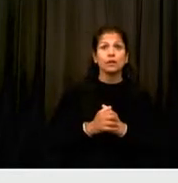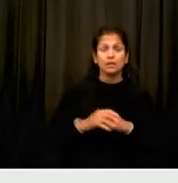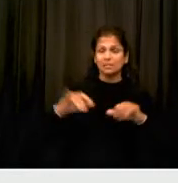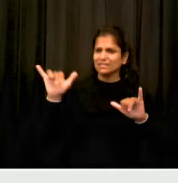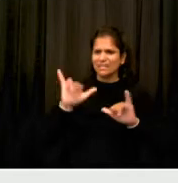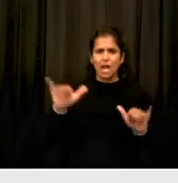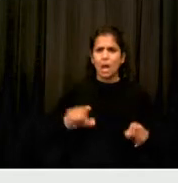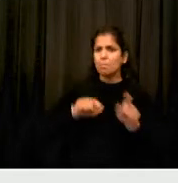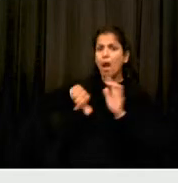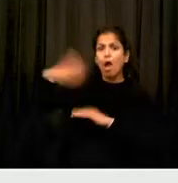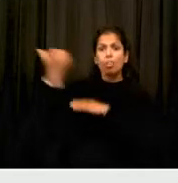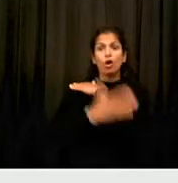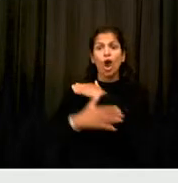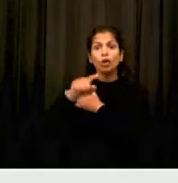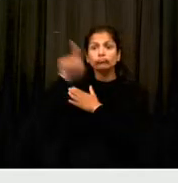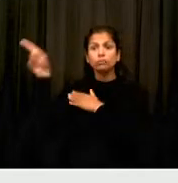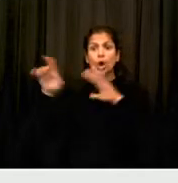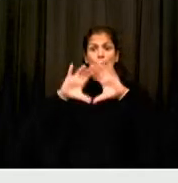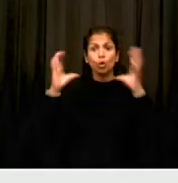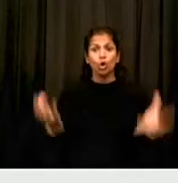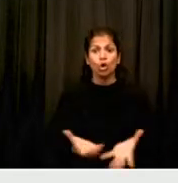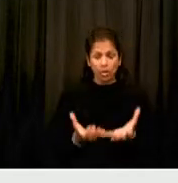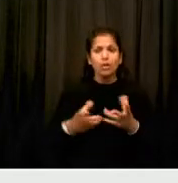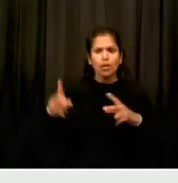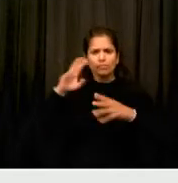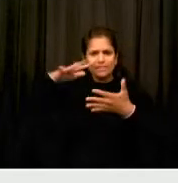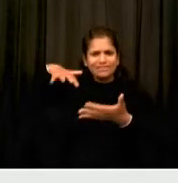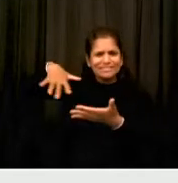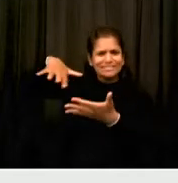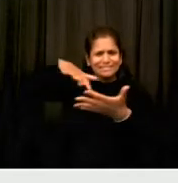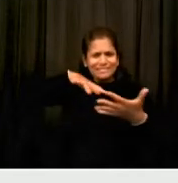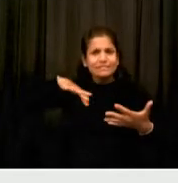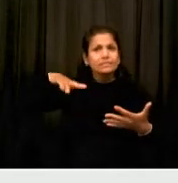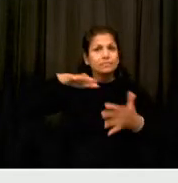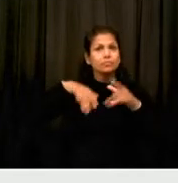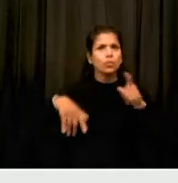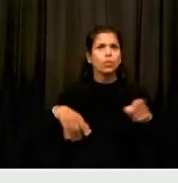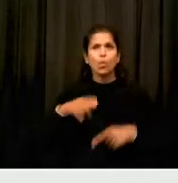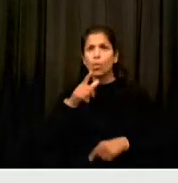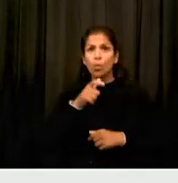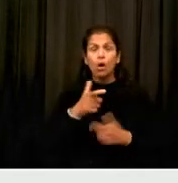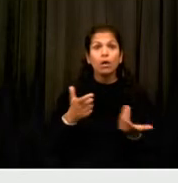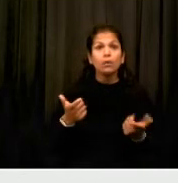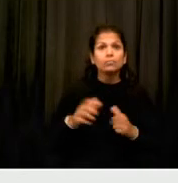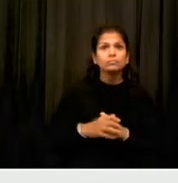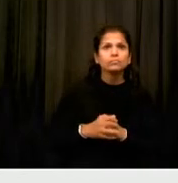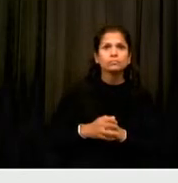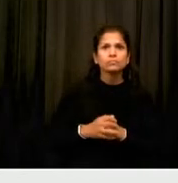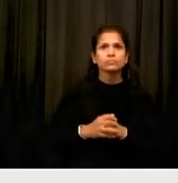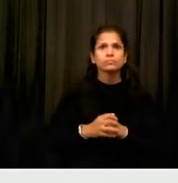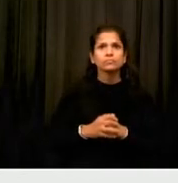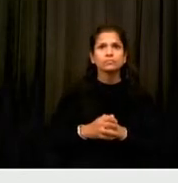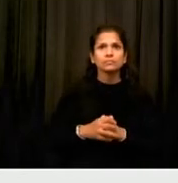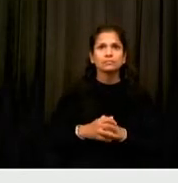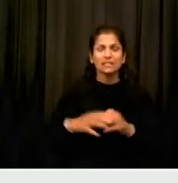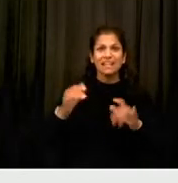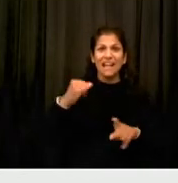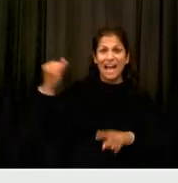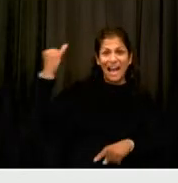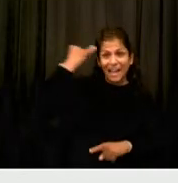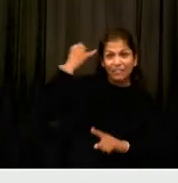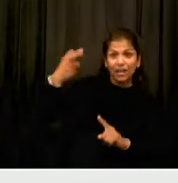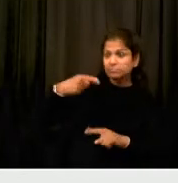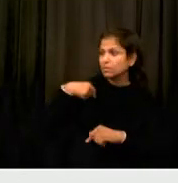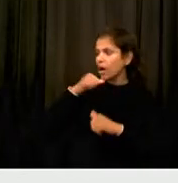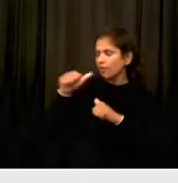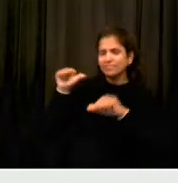painful. We're going to keep expanding testing because we need more and more people to have access to it. So we're announcing a new partnership with the